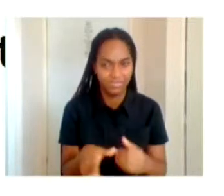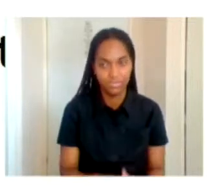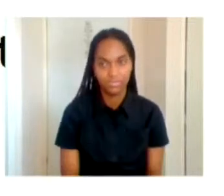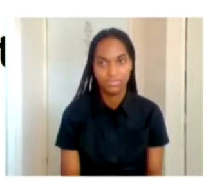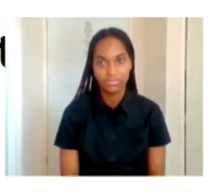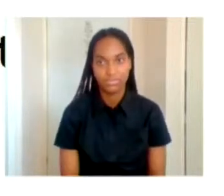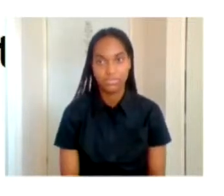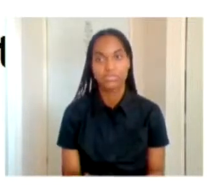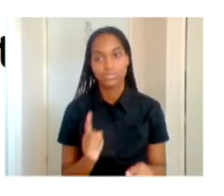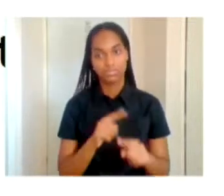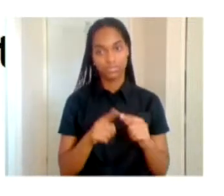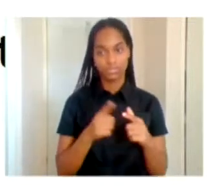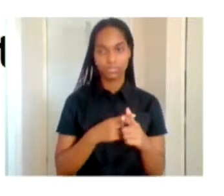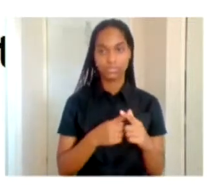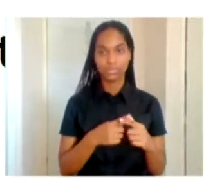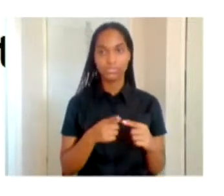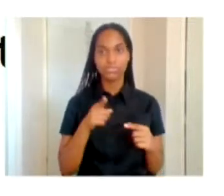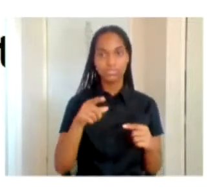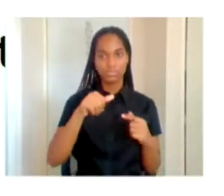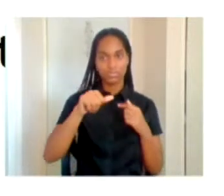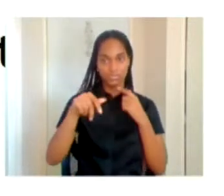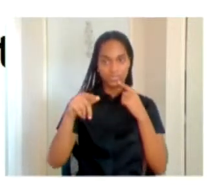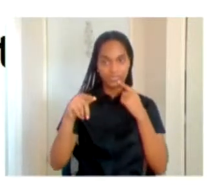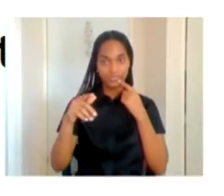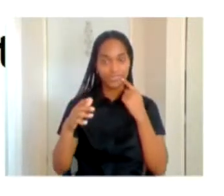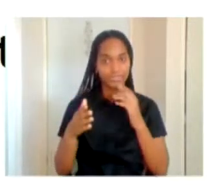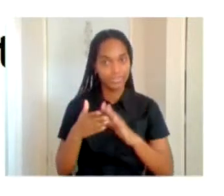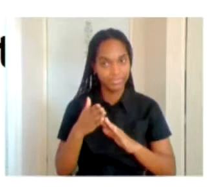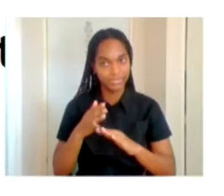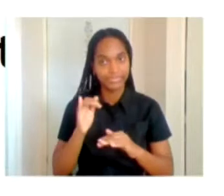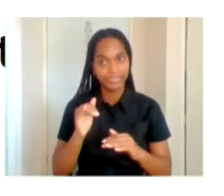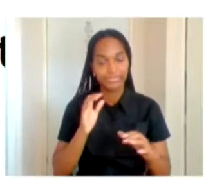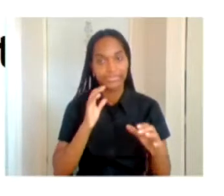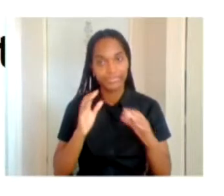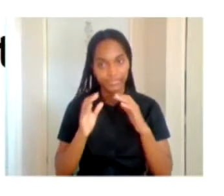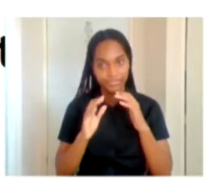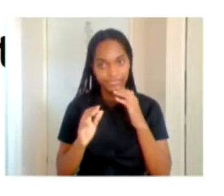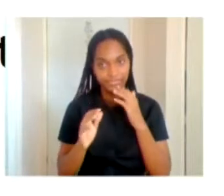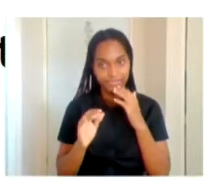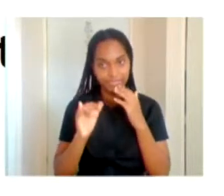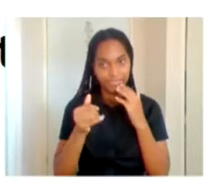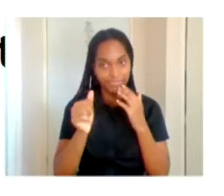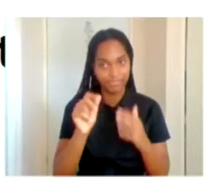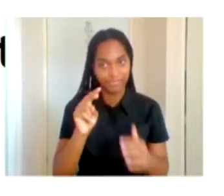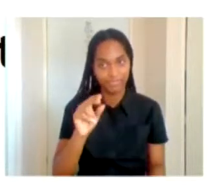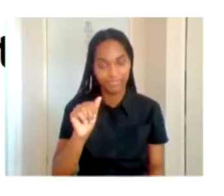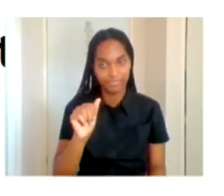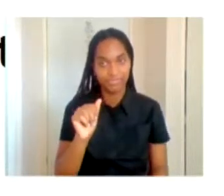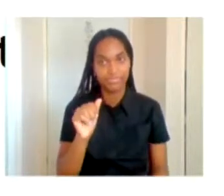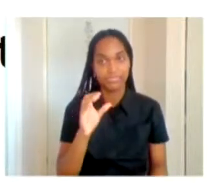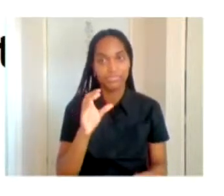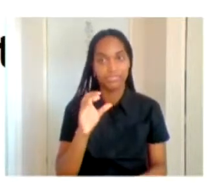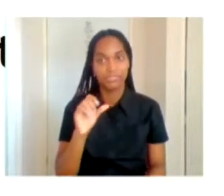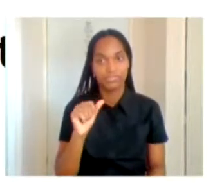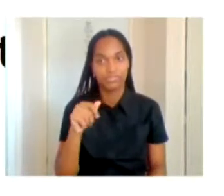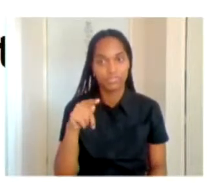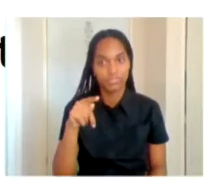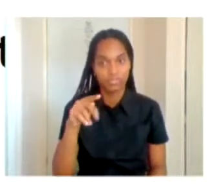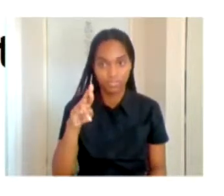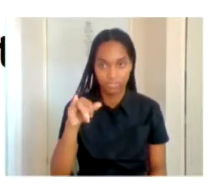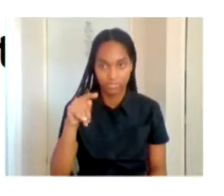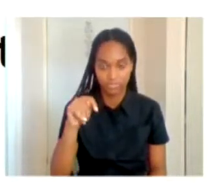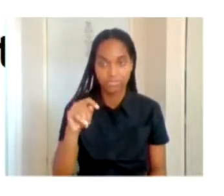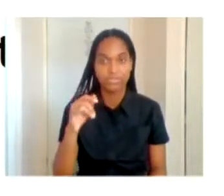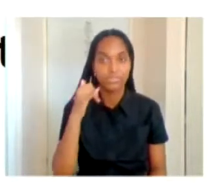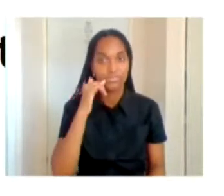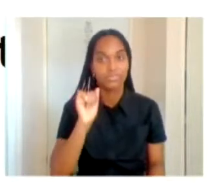But then once the application is running, it can communicate via the JavaScript calls to the WebSocket API, and it can receive